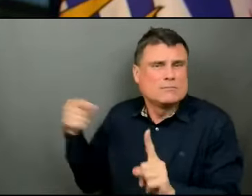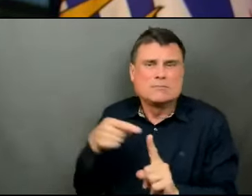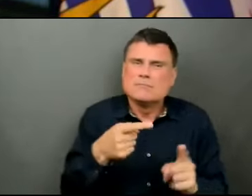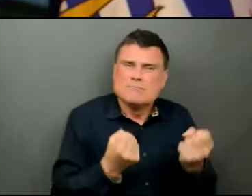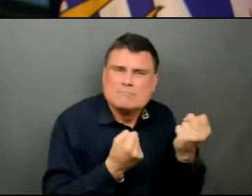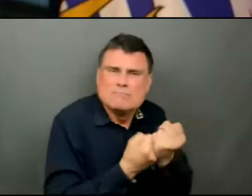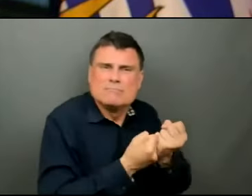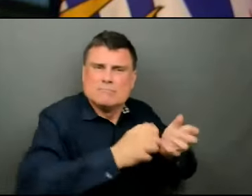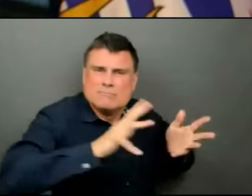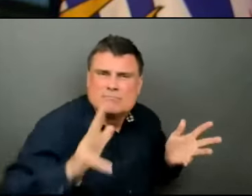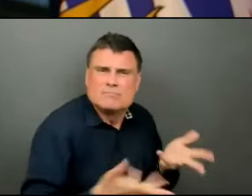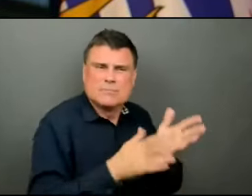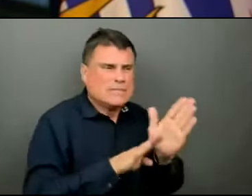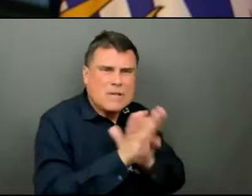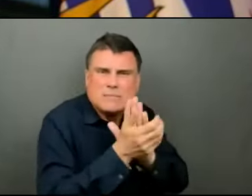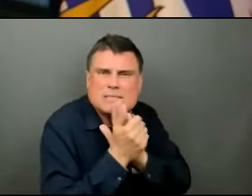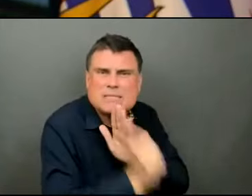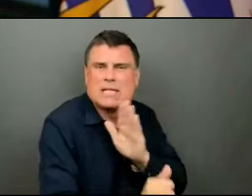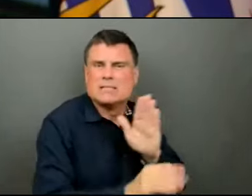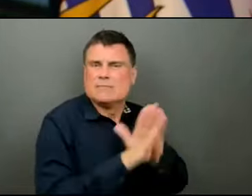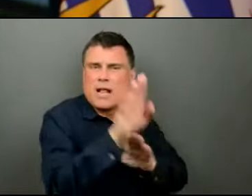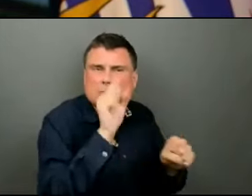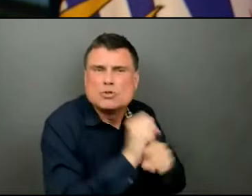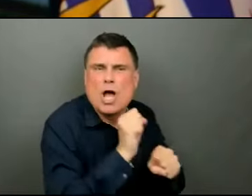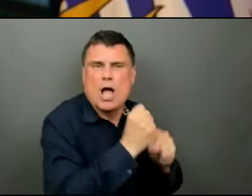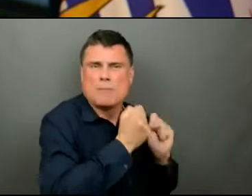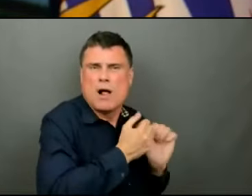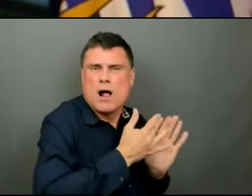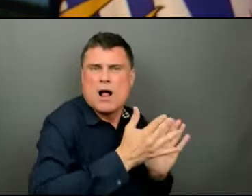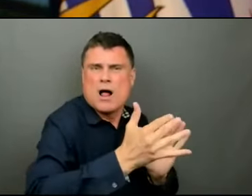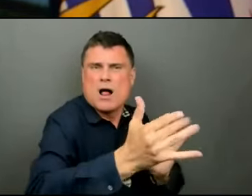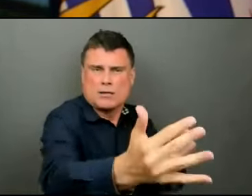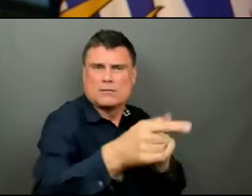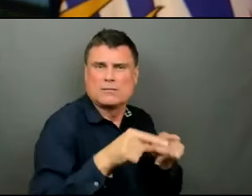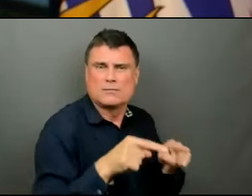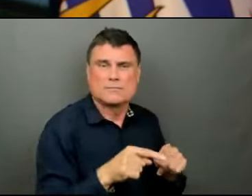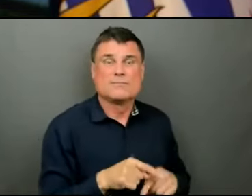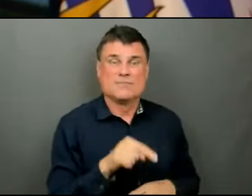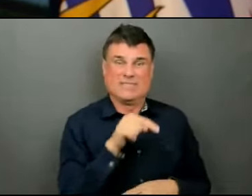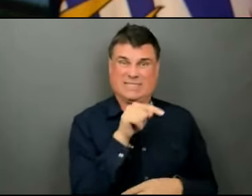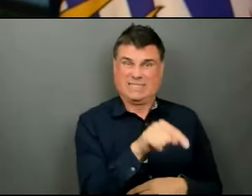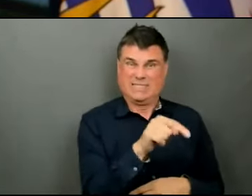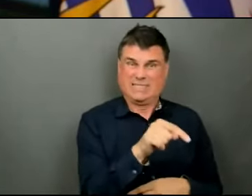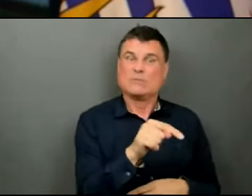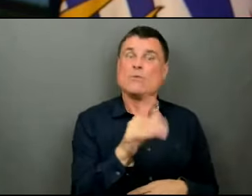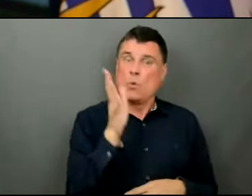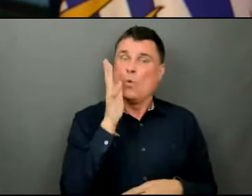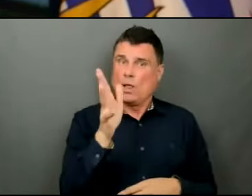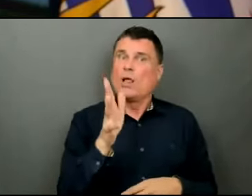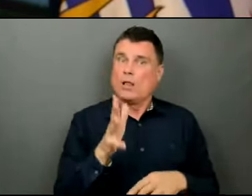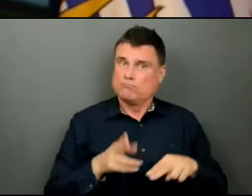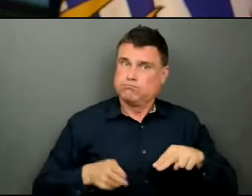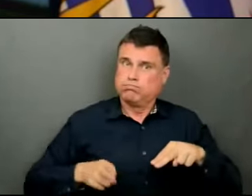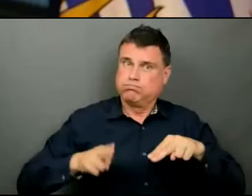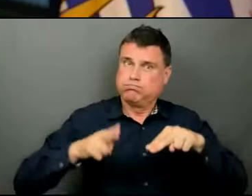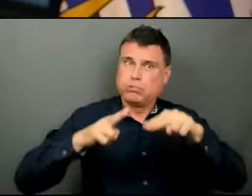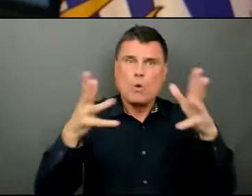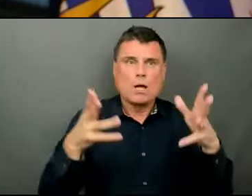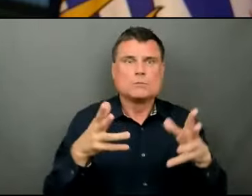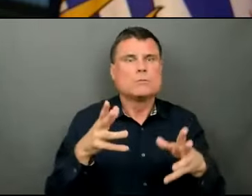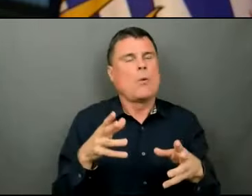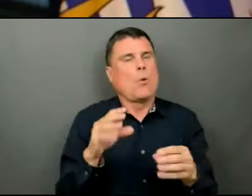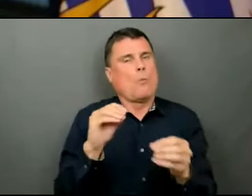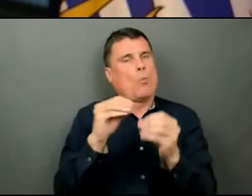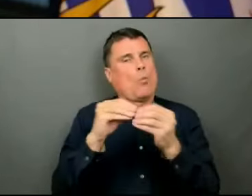construction deserves no introduction. This will build a skilled and diverse construction trade workforce for tomorrow, a